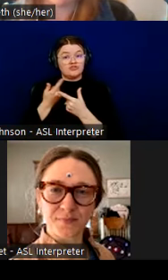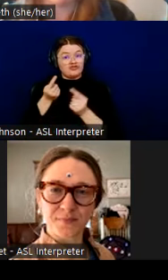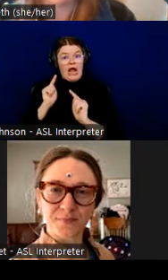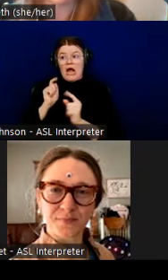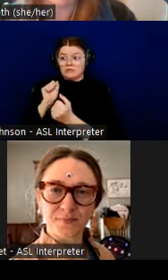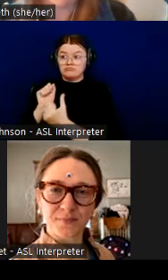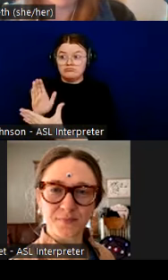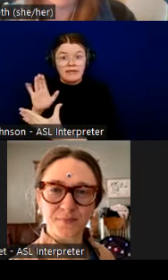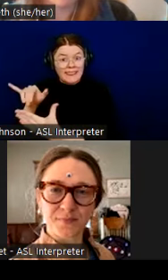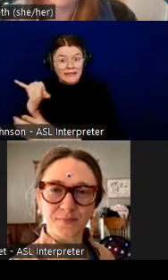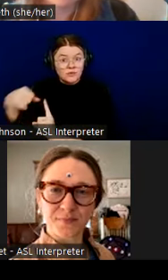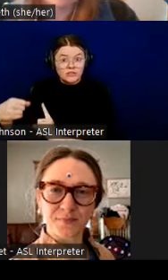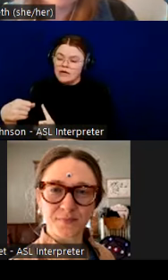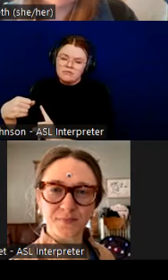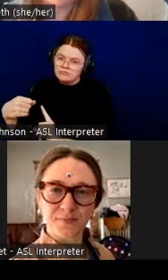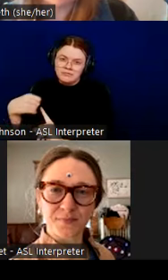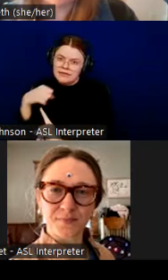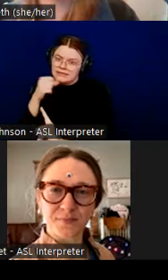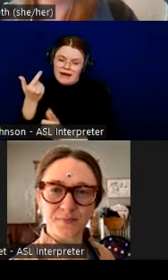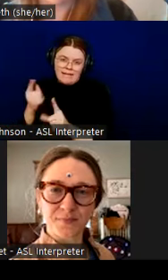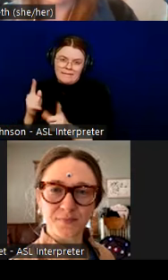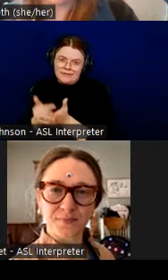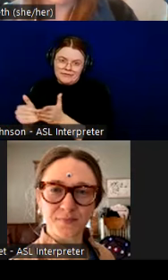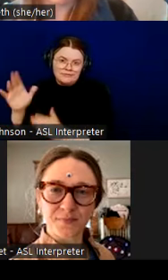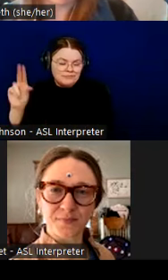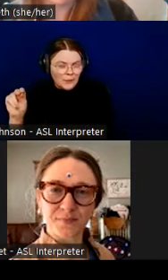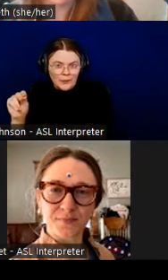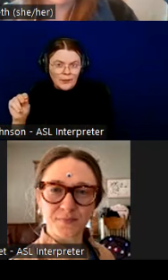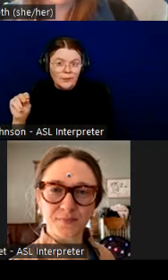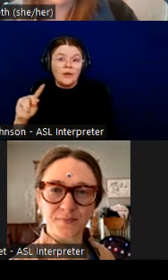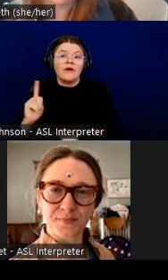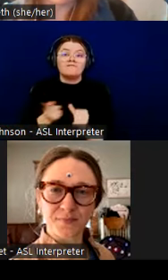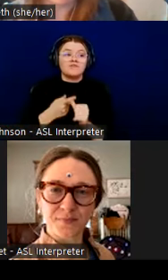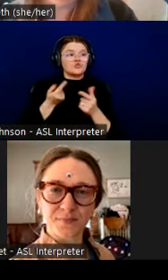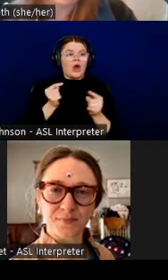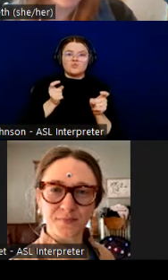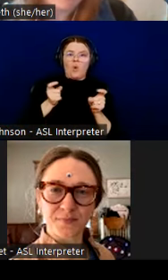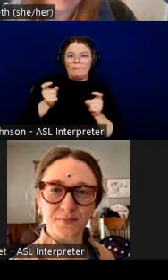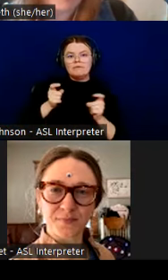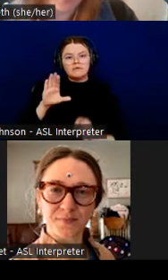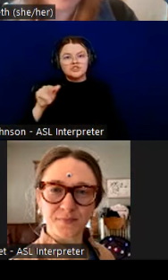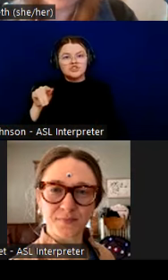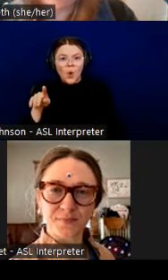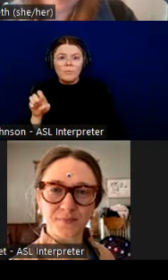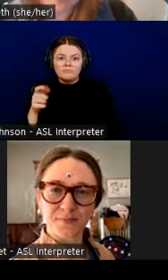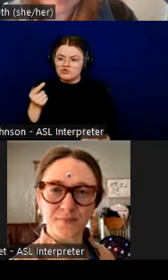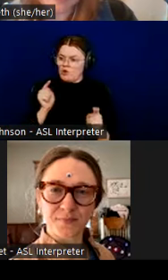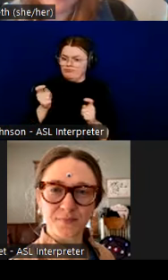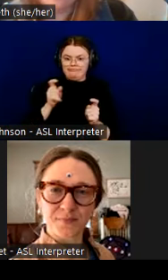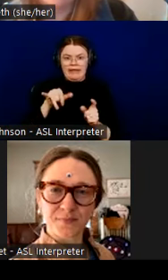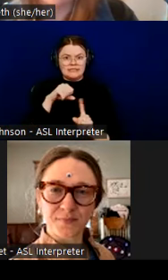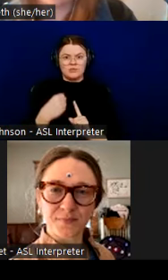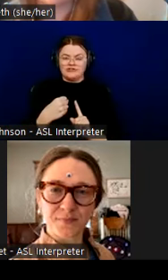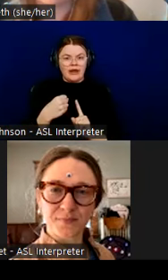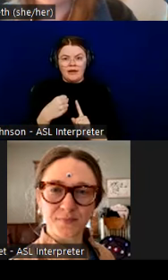in response to abuse by a partner. Usually coping comes first. They're not going to come out swinging